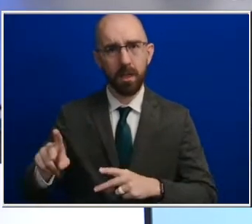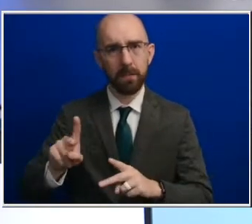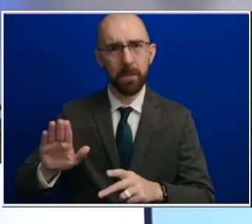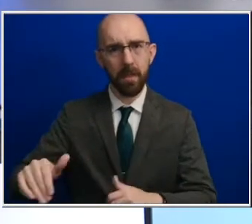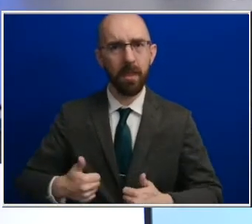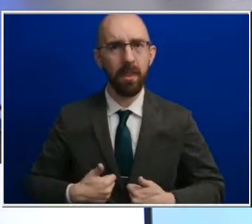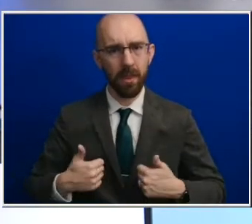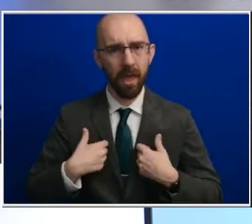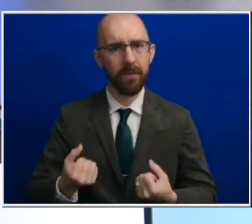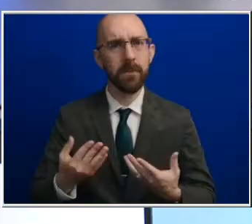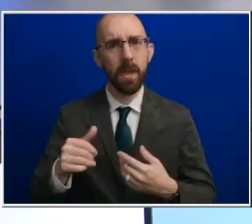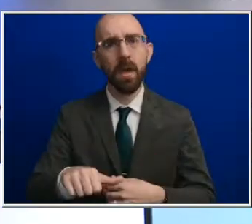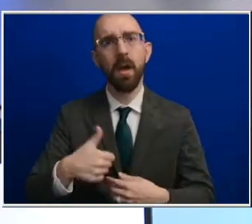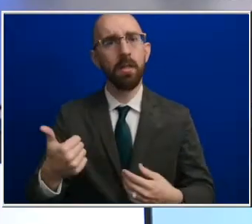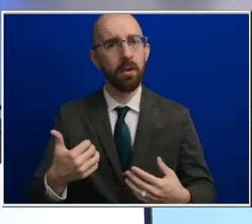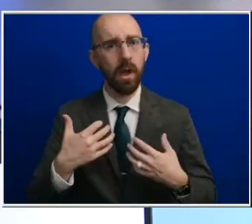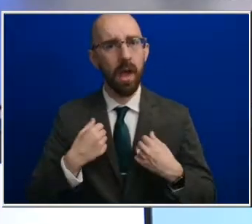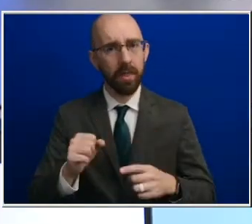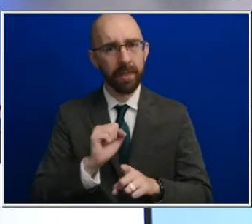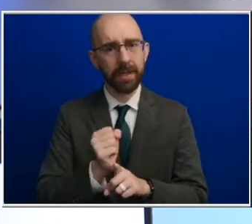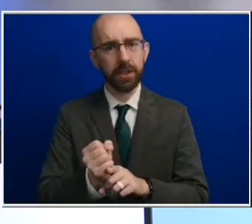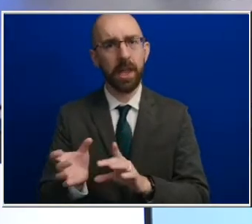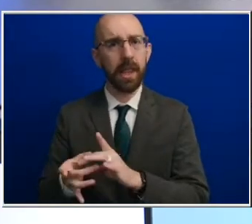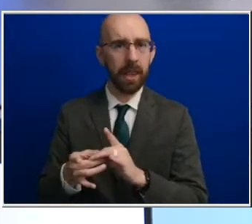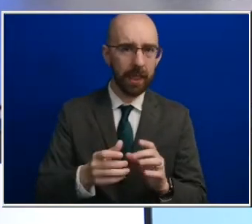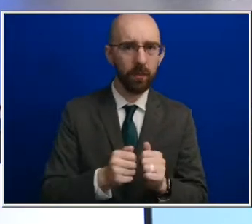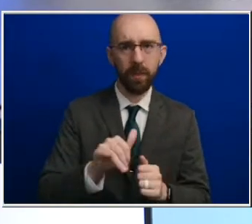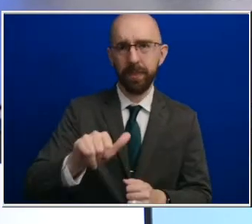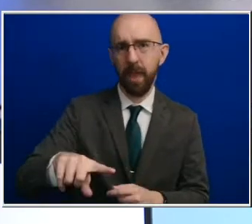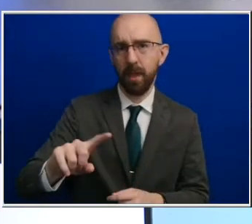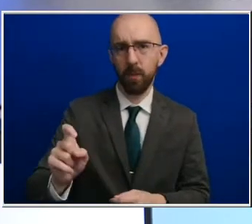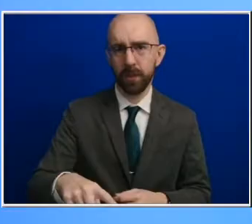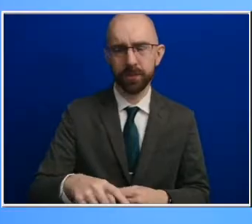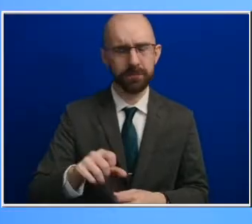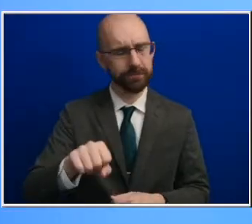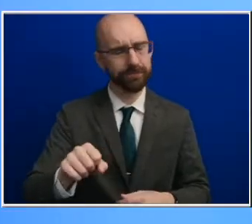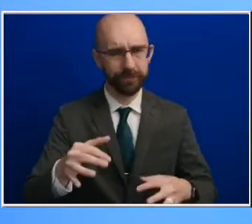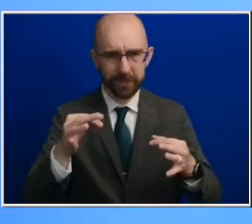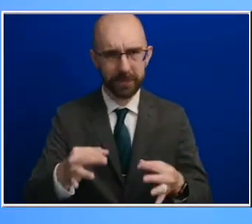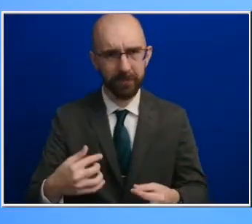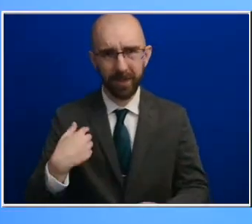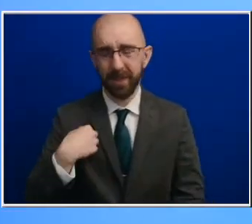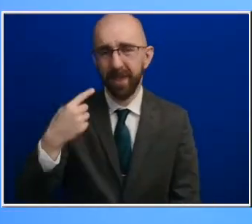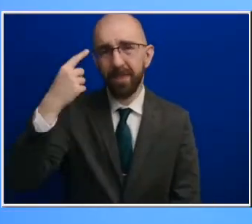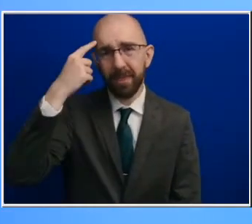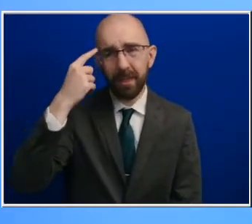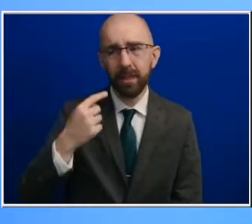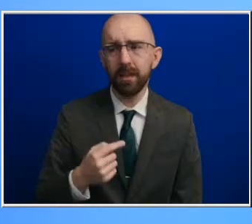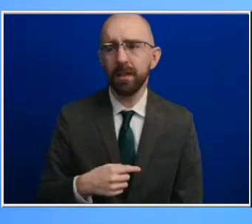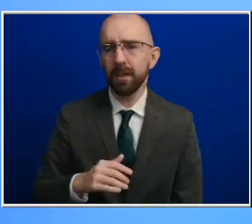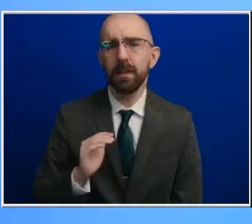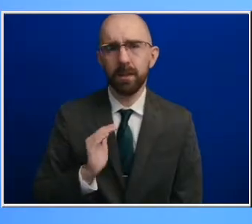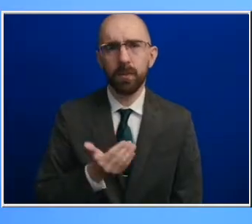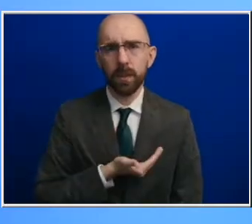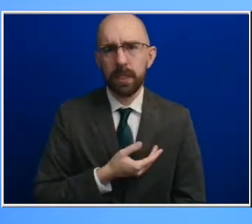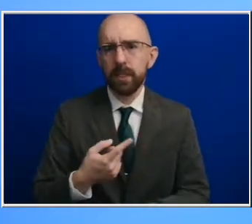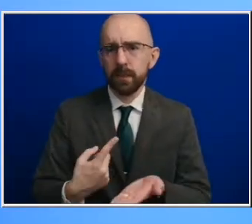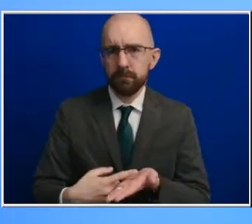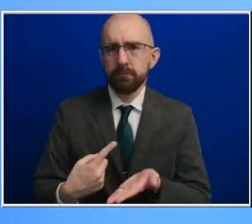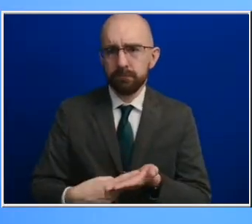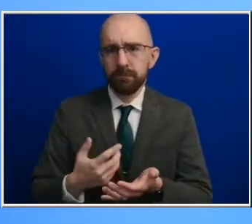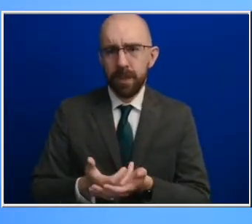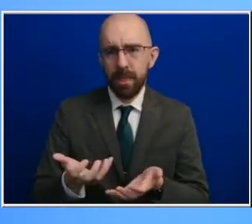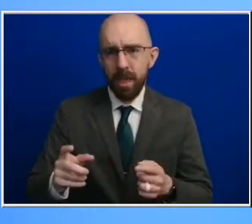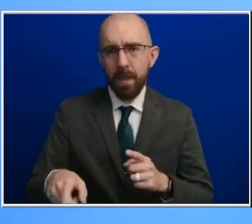health conditions are linked to this question. Absolutely. I think, we've talked a lot about